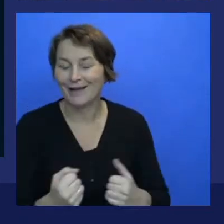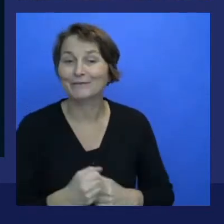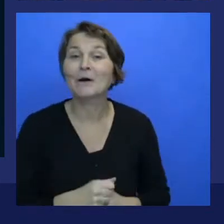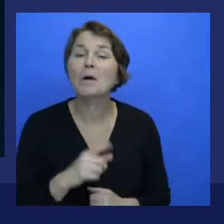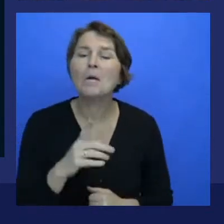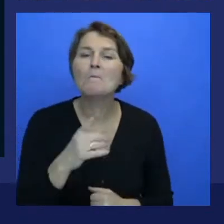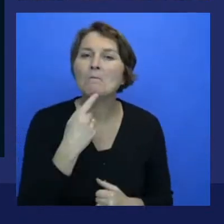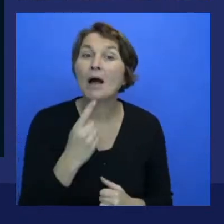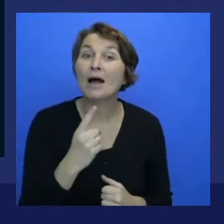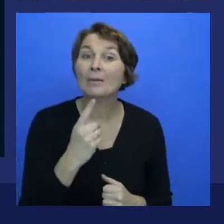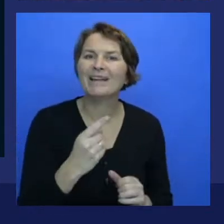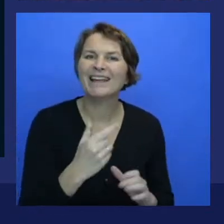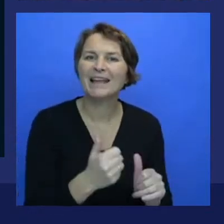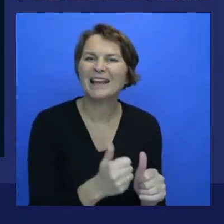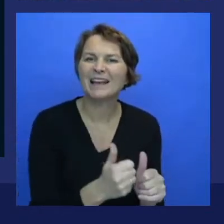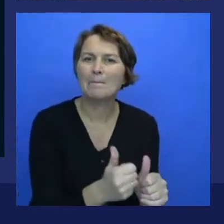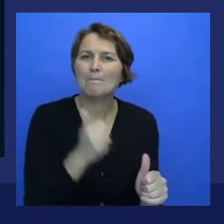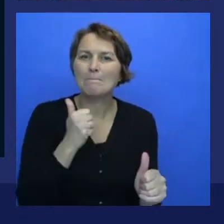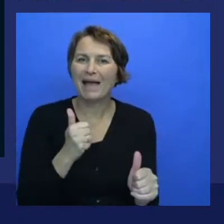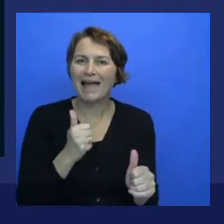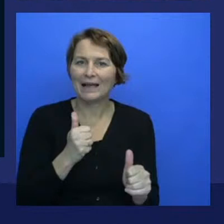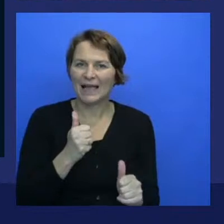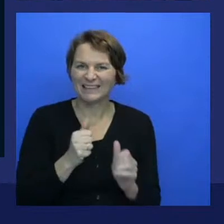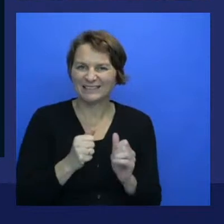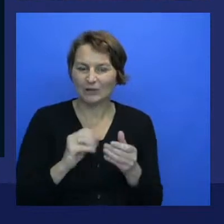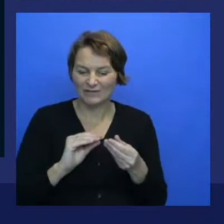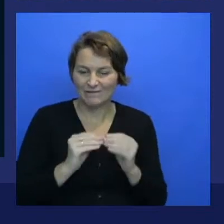web development, and there are lots of